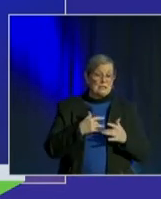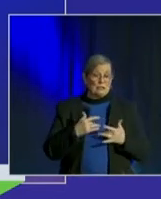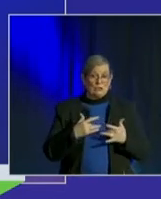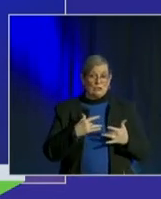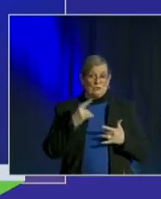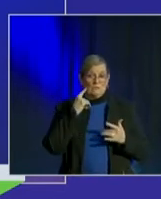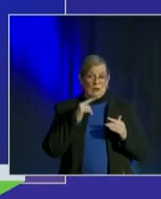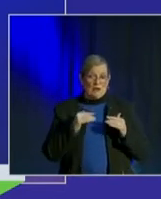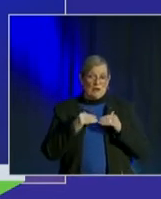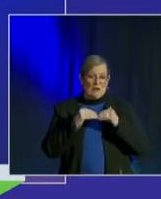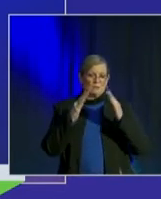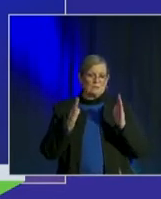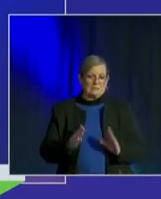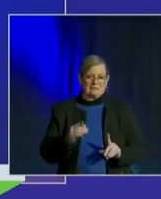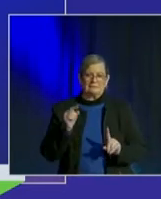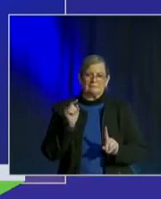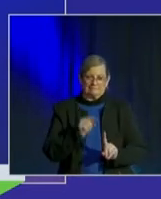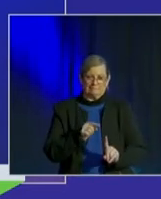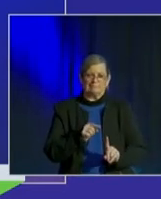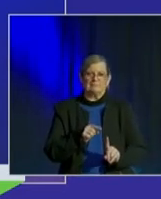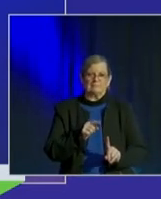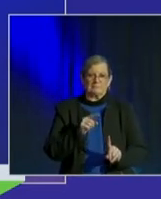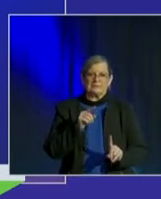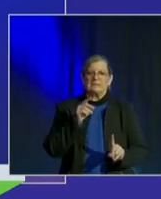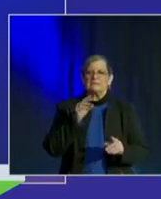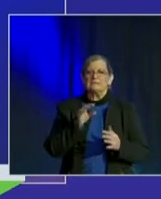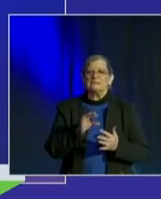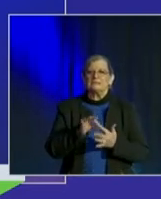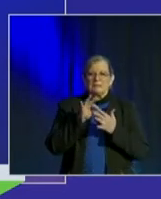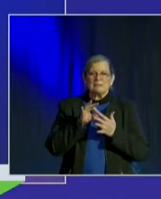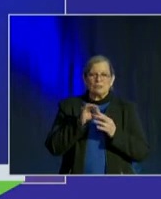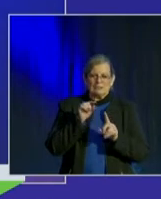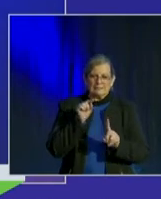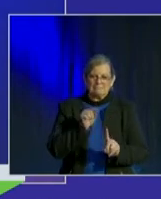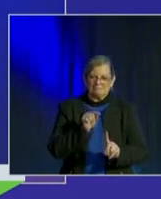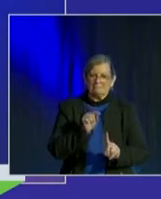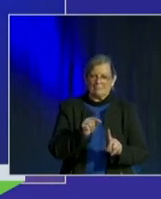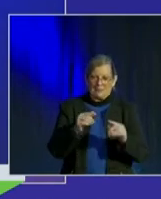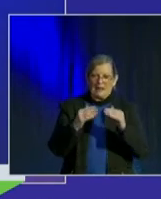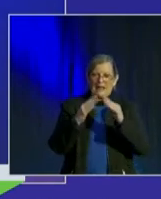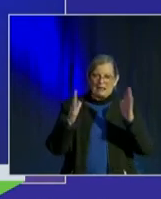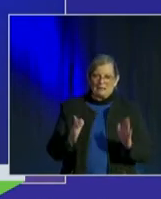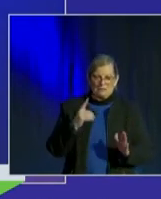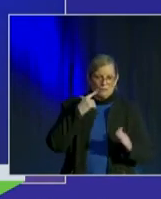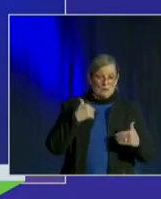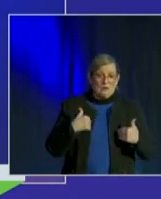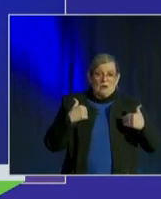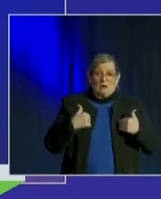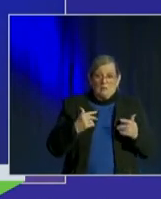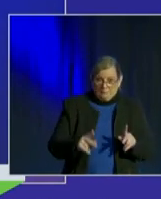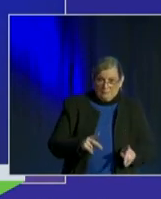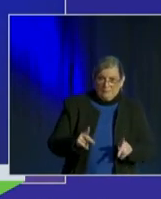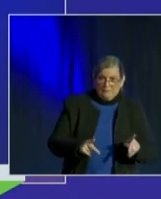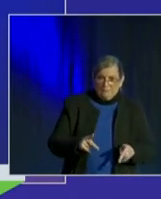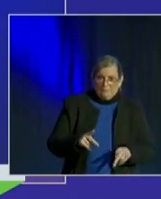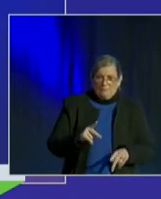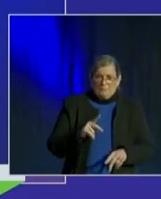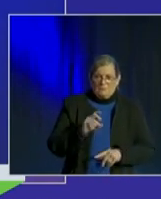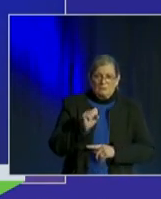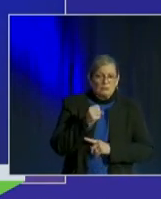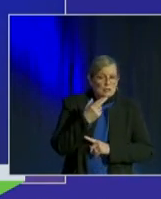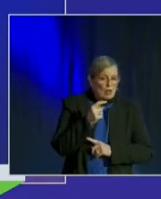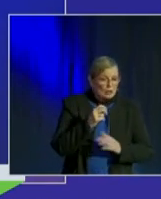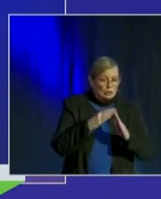housing, especially housing for young people, shelter, transitional